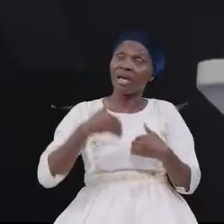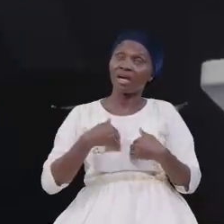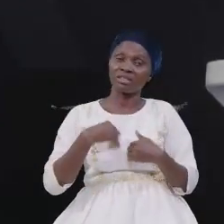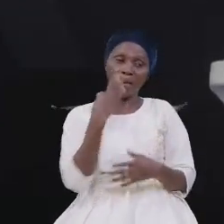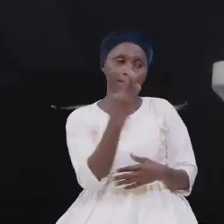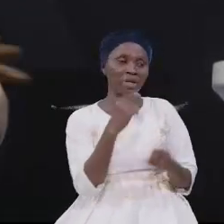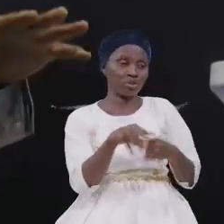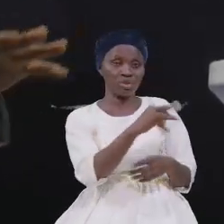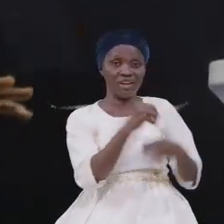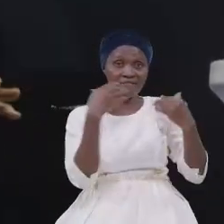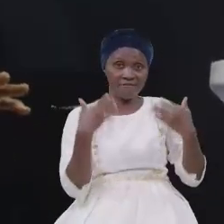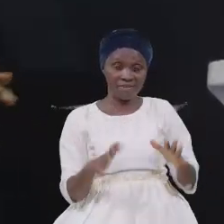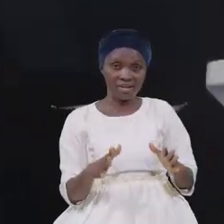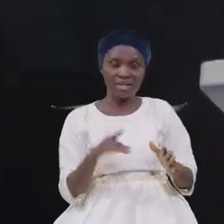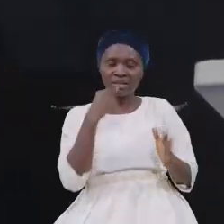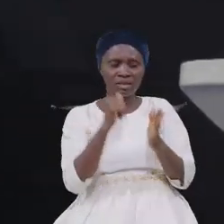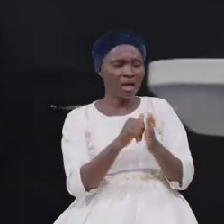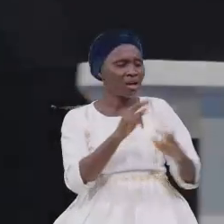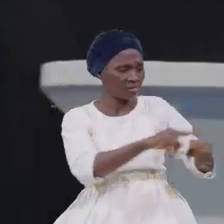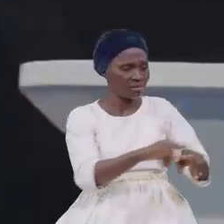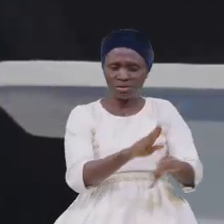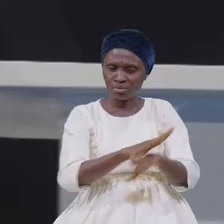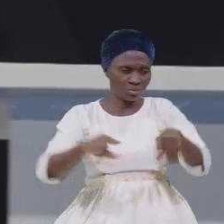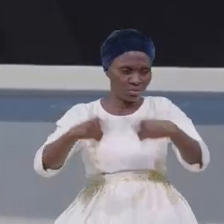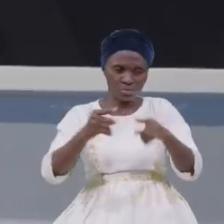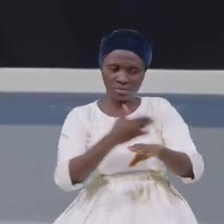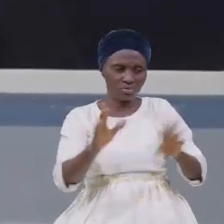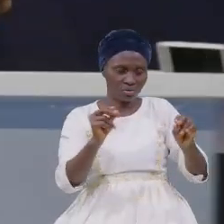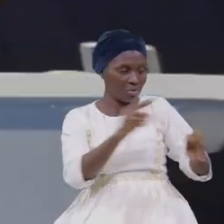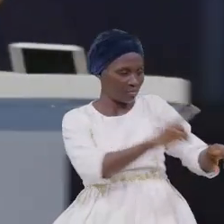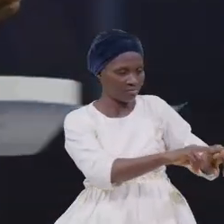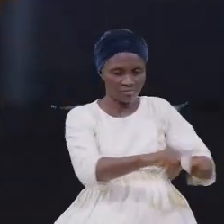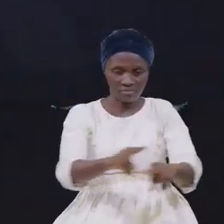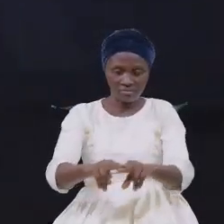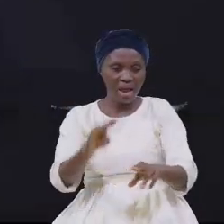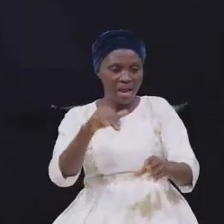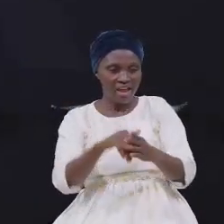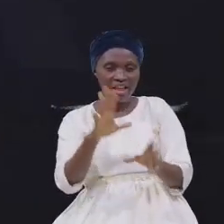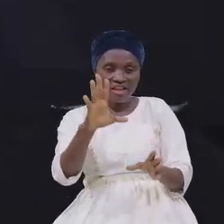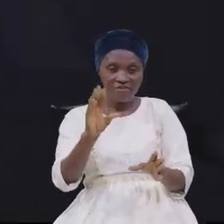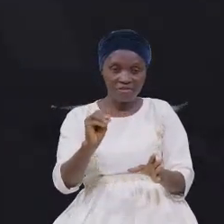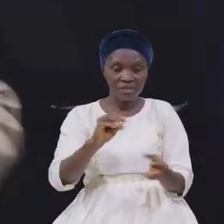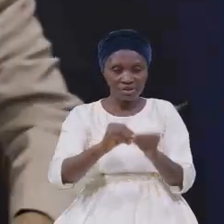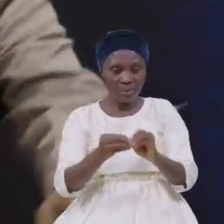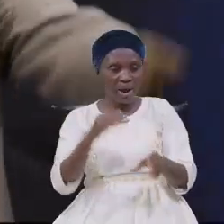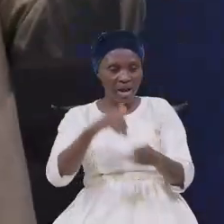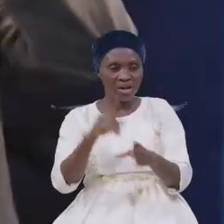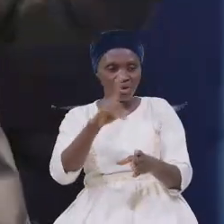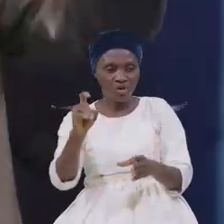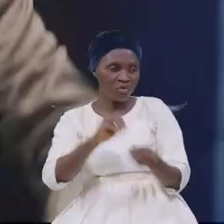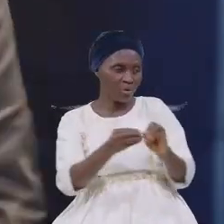down 50 by 50 by 100. And he fetched them all by